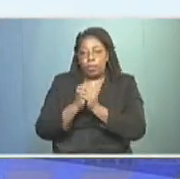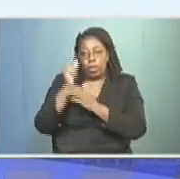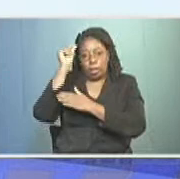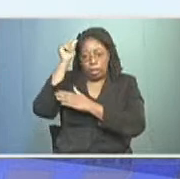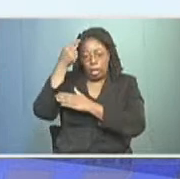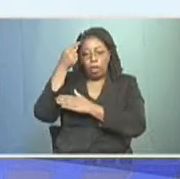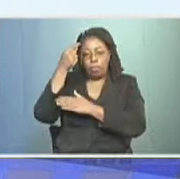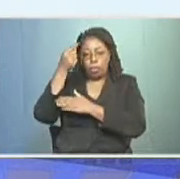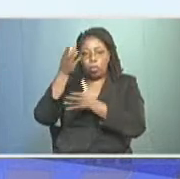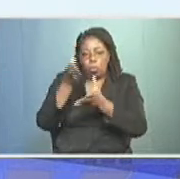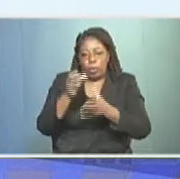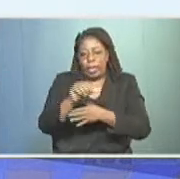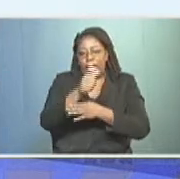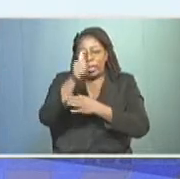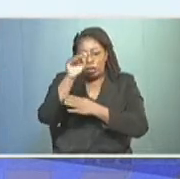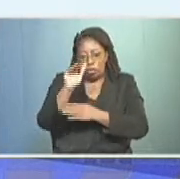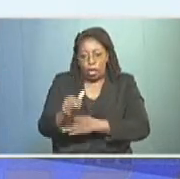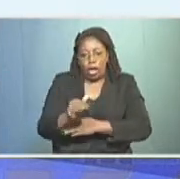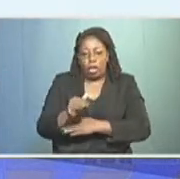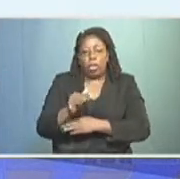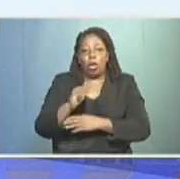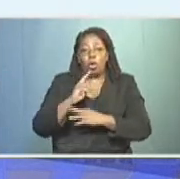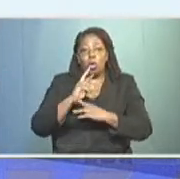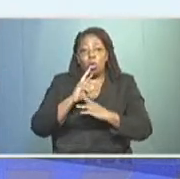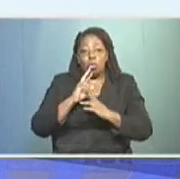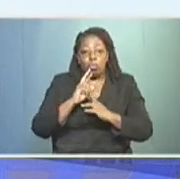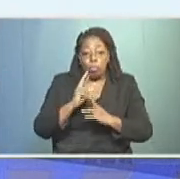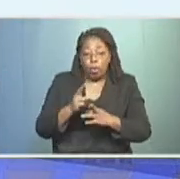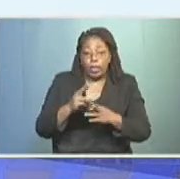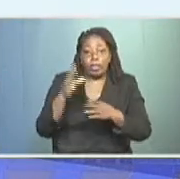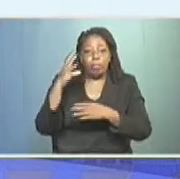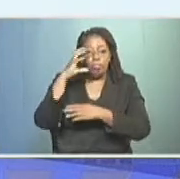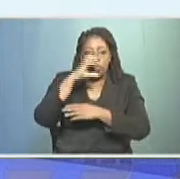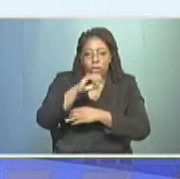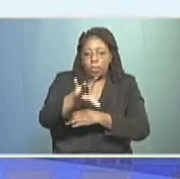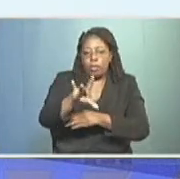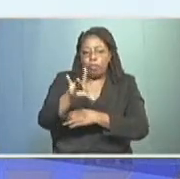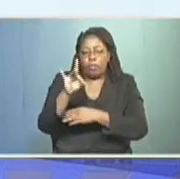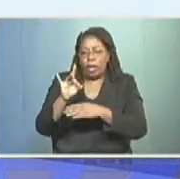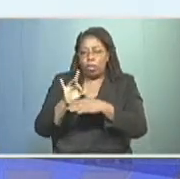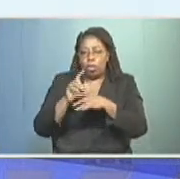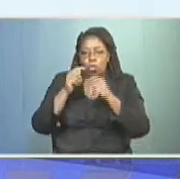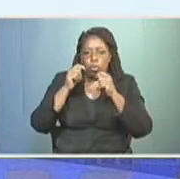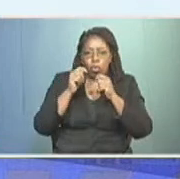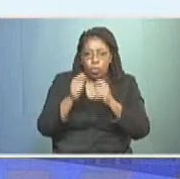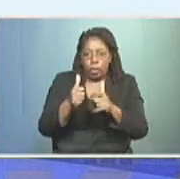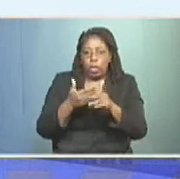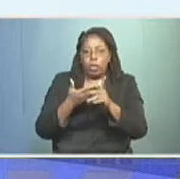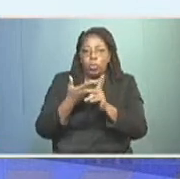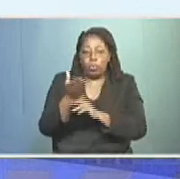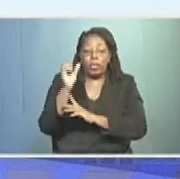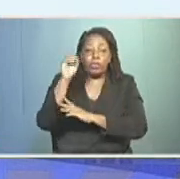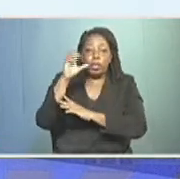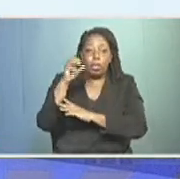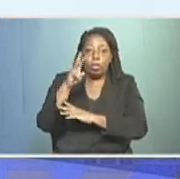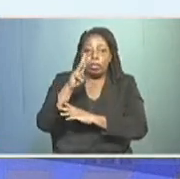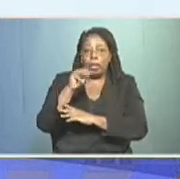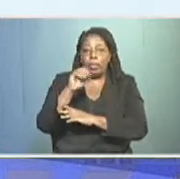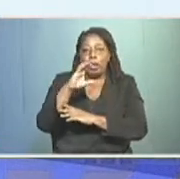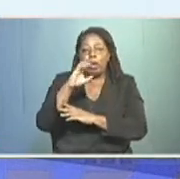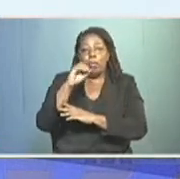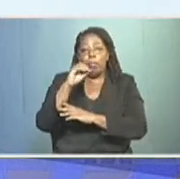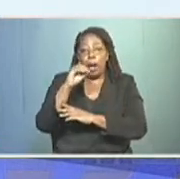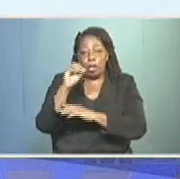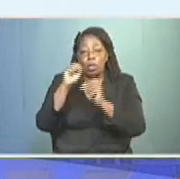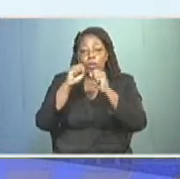to ensure any child reported missing can be found at the earliest opportunity through the Marcos Alert system. In fact, the first